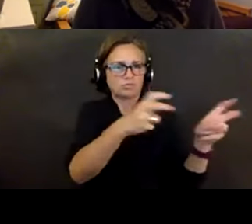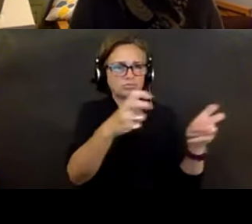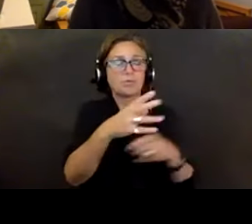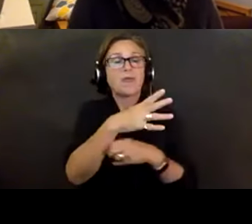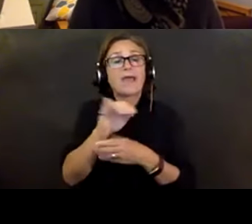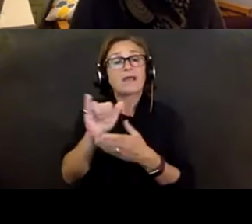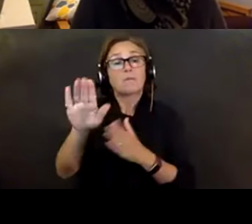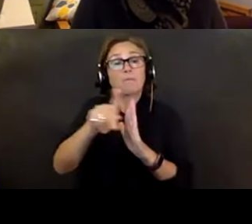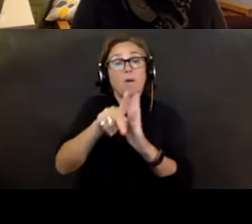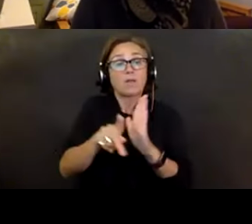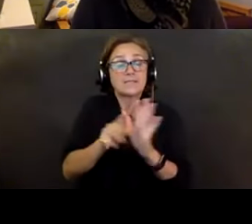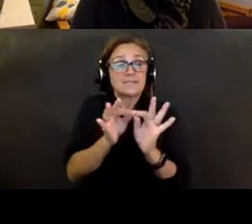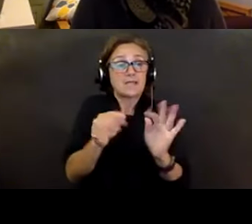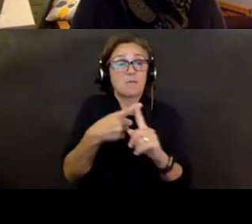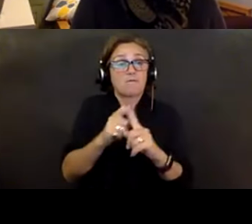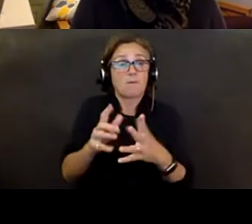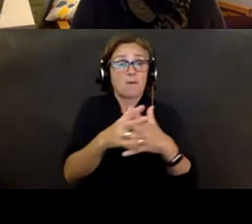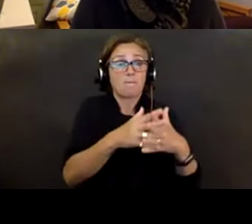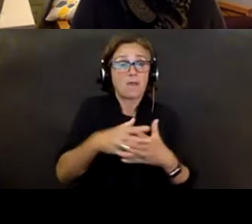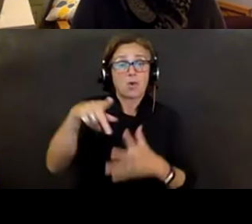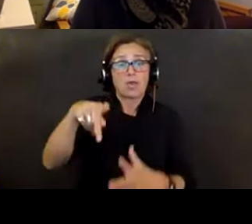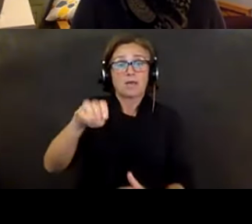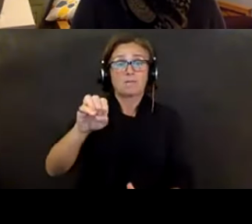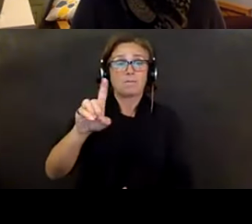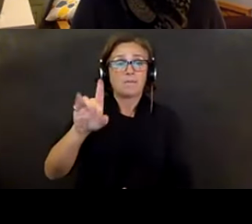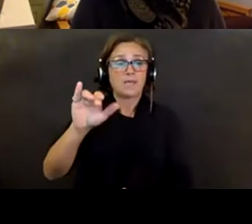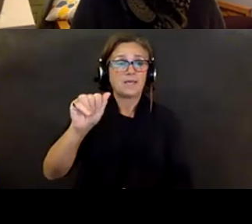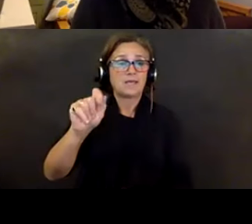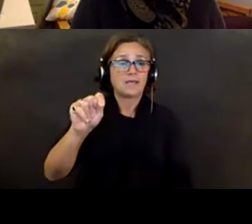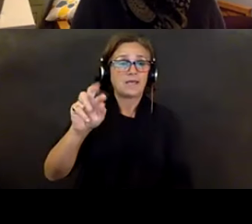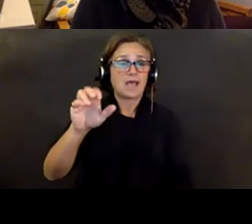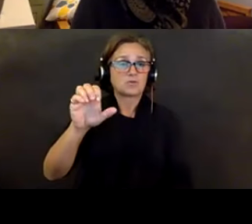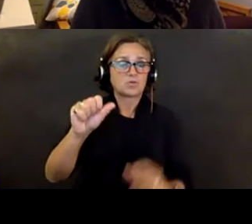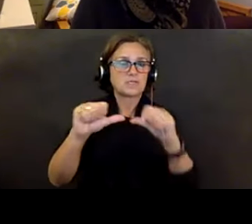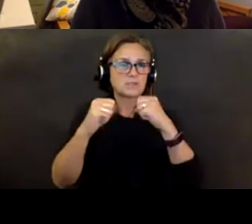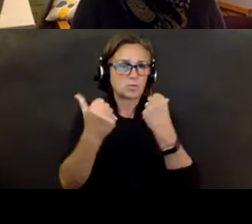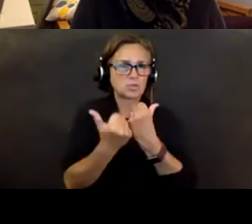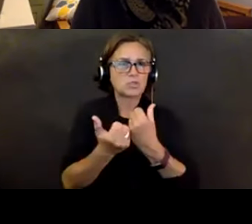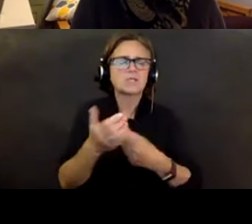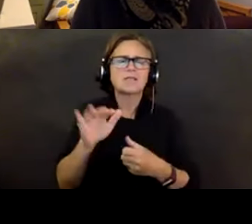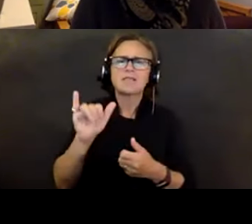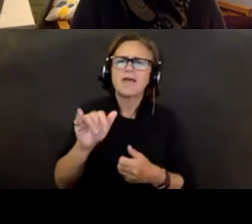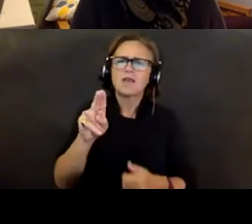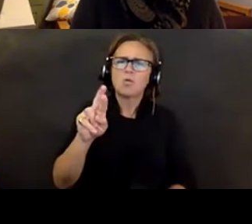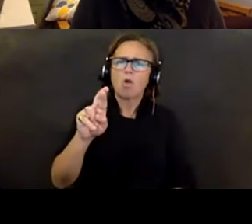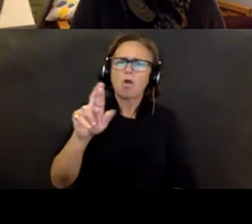Pediatrics Association on our Parent U website. And what is that URL again,